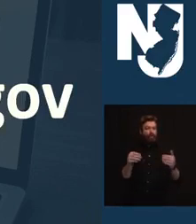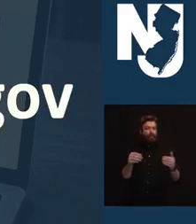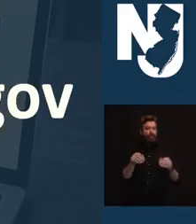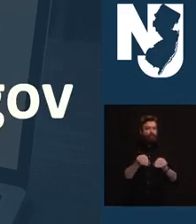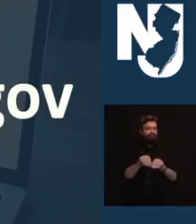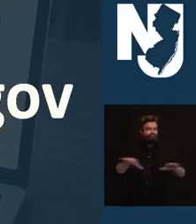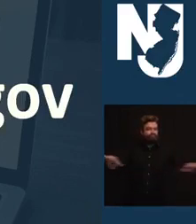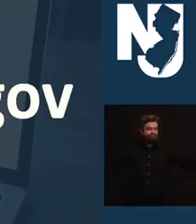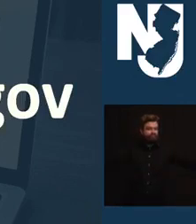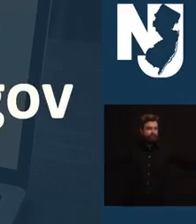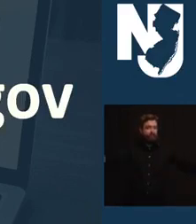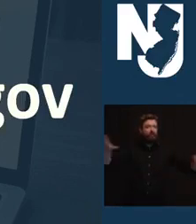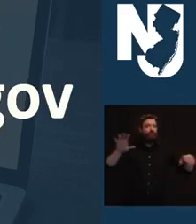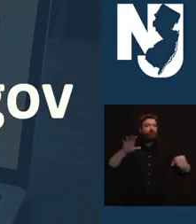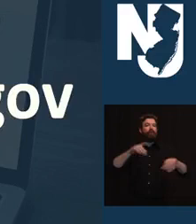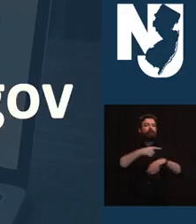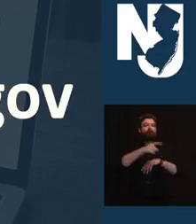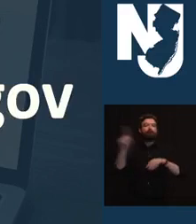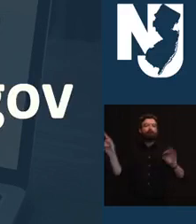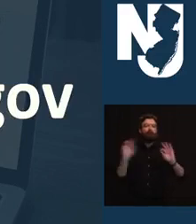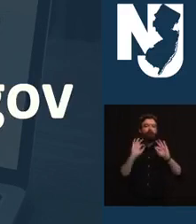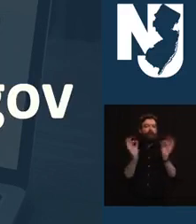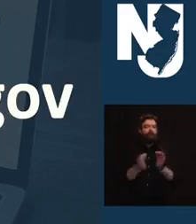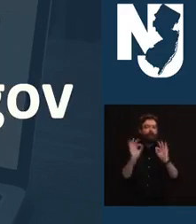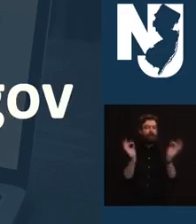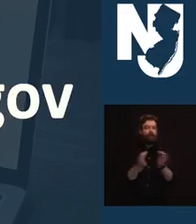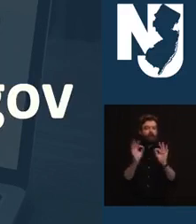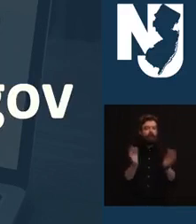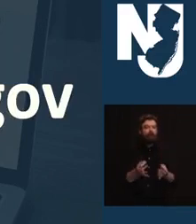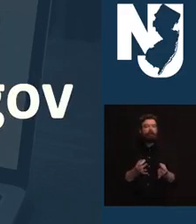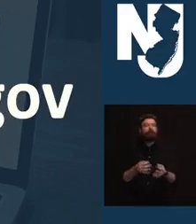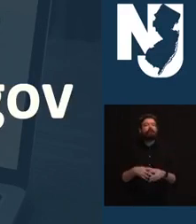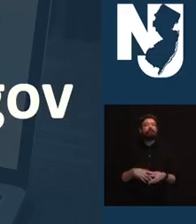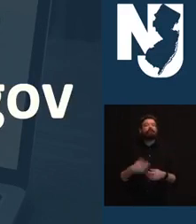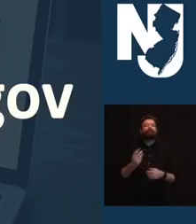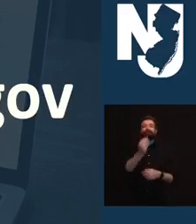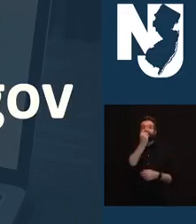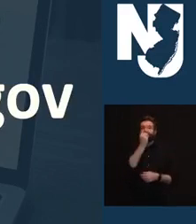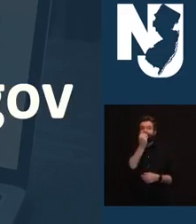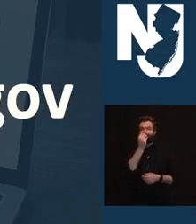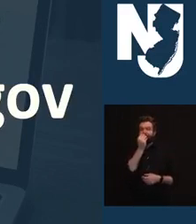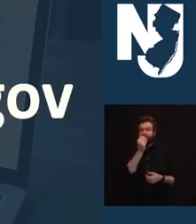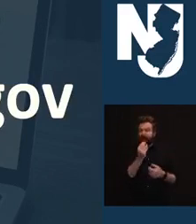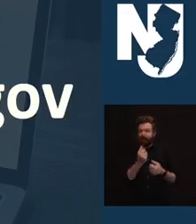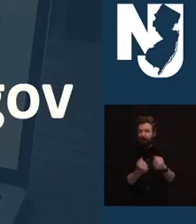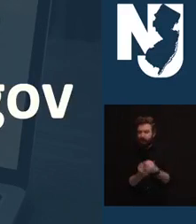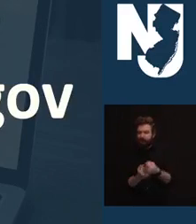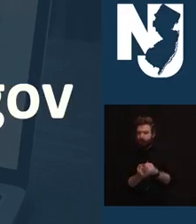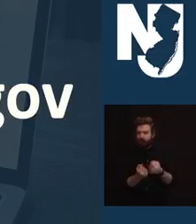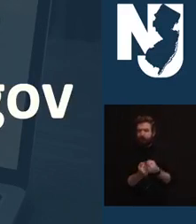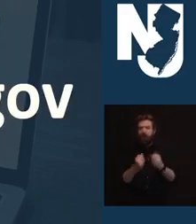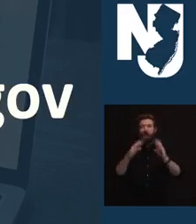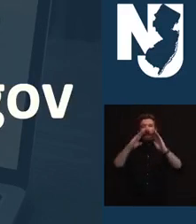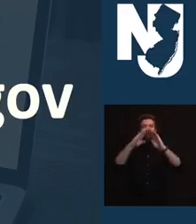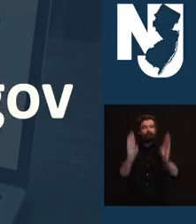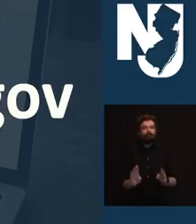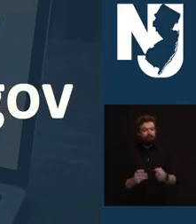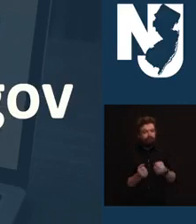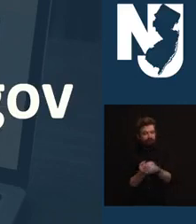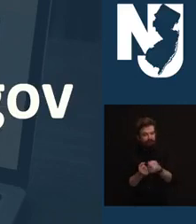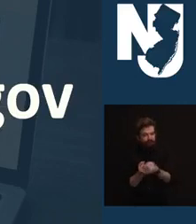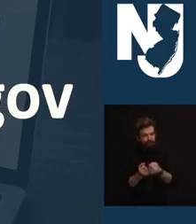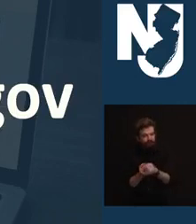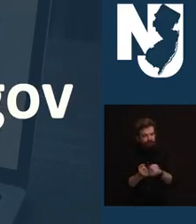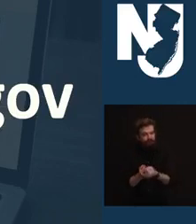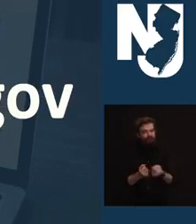supports, more federal emergency unemployment assistance. All of those are critically needed. Directing much needed aid